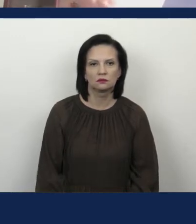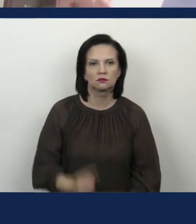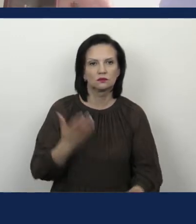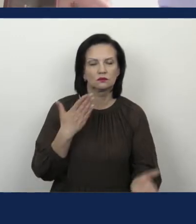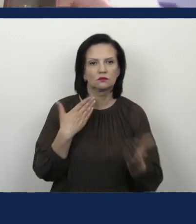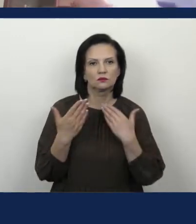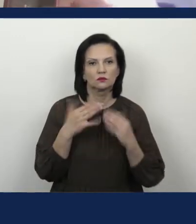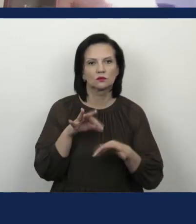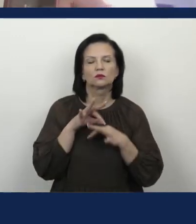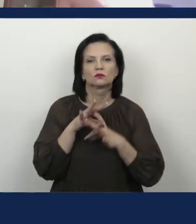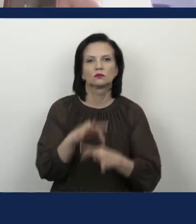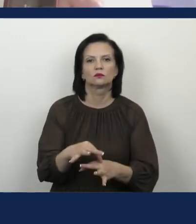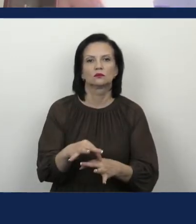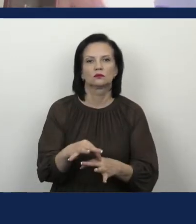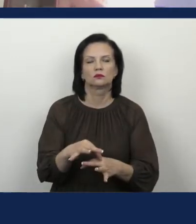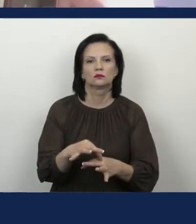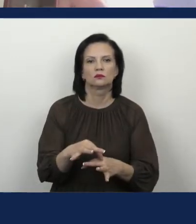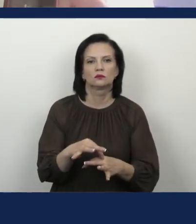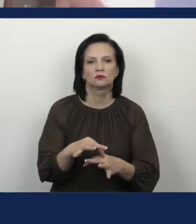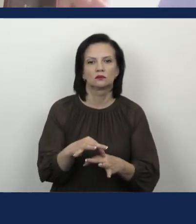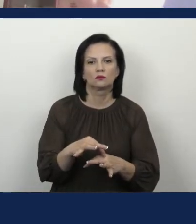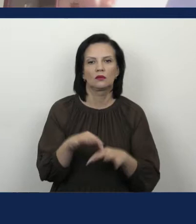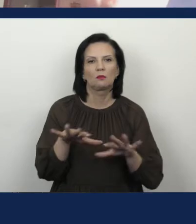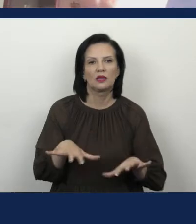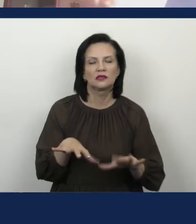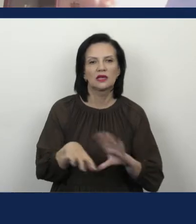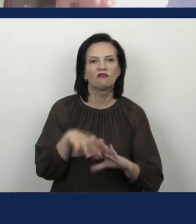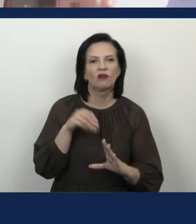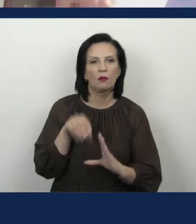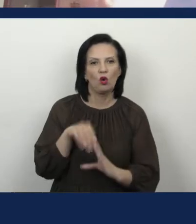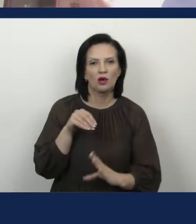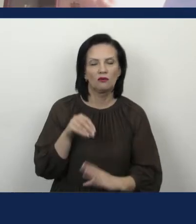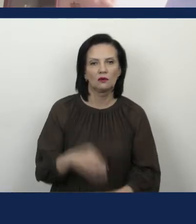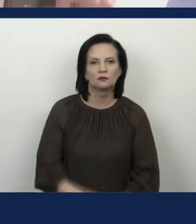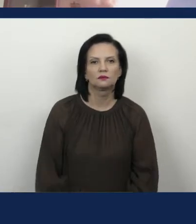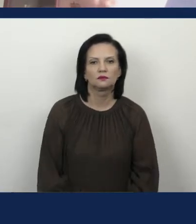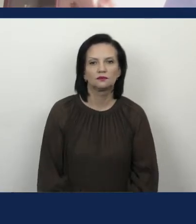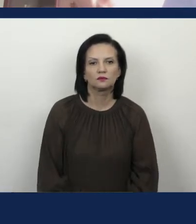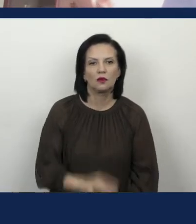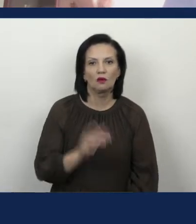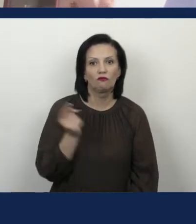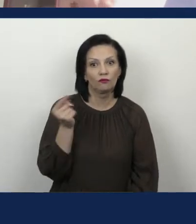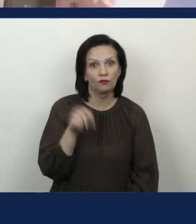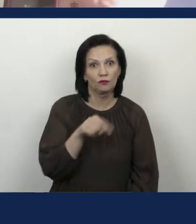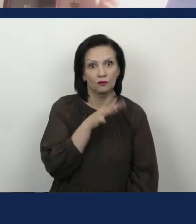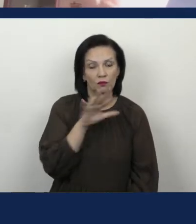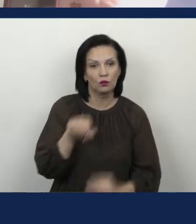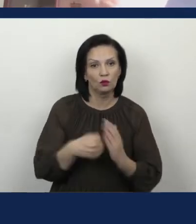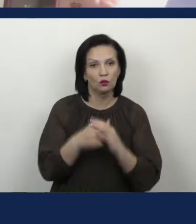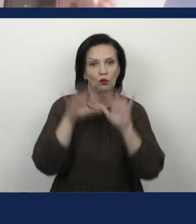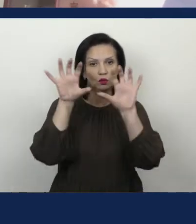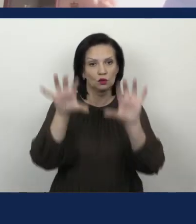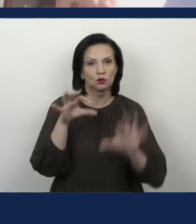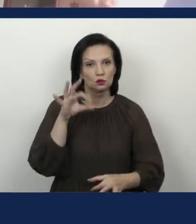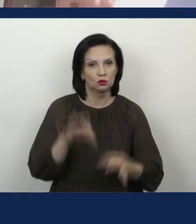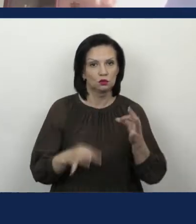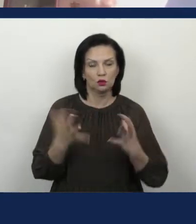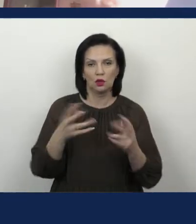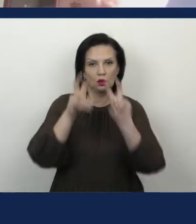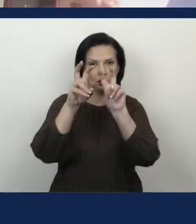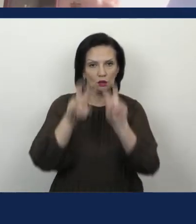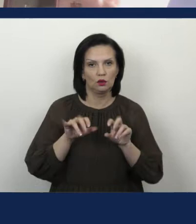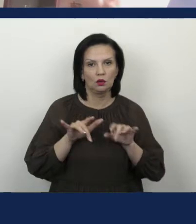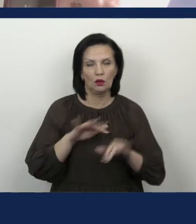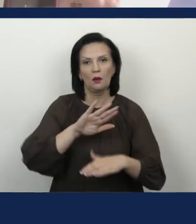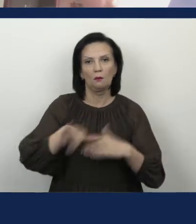several complaints were filed with the Constitutional Court, which hears the cases